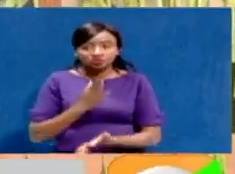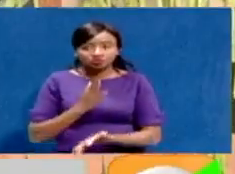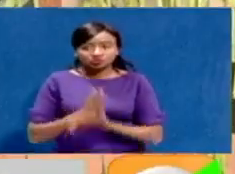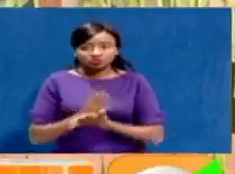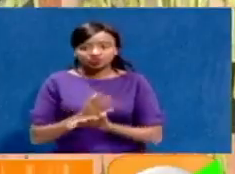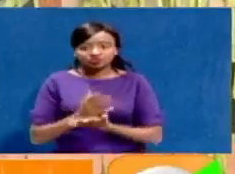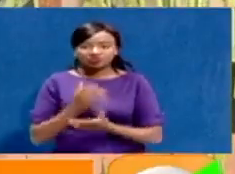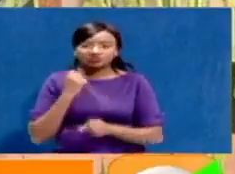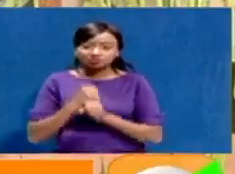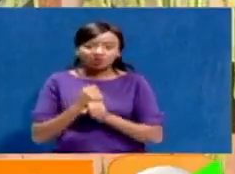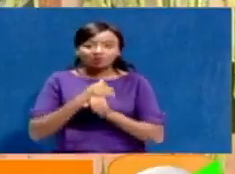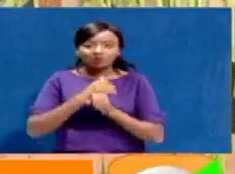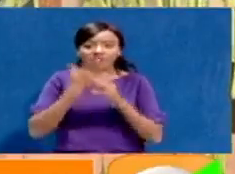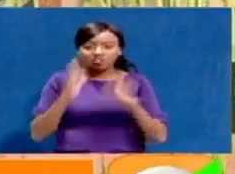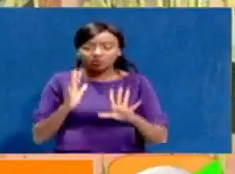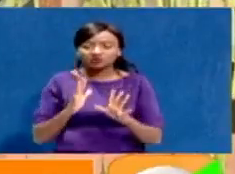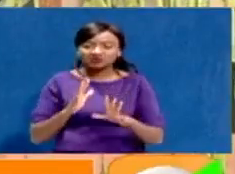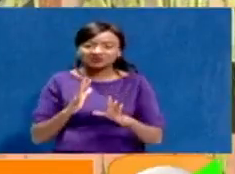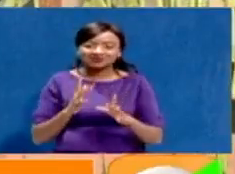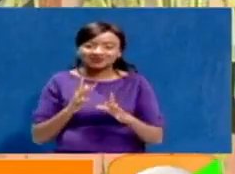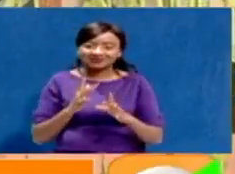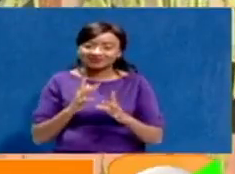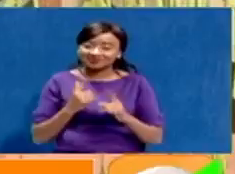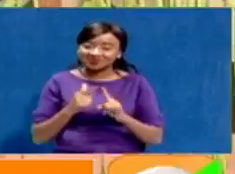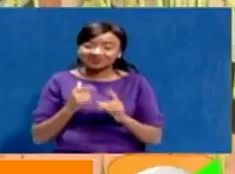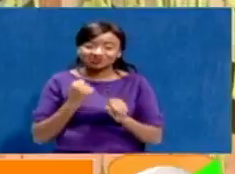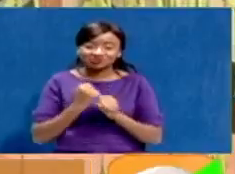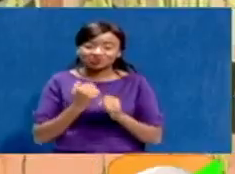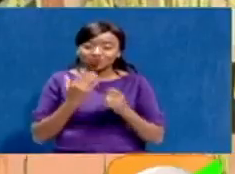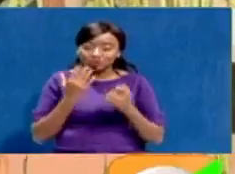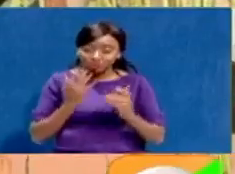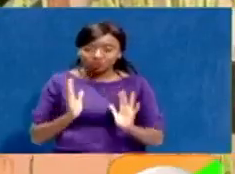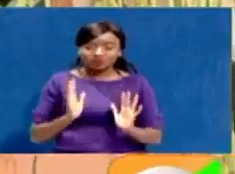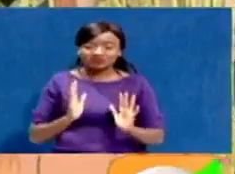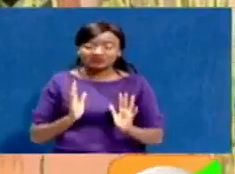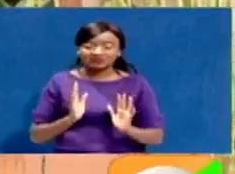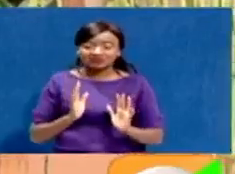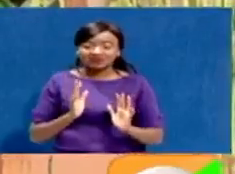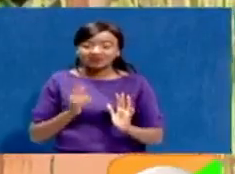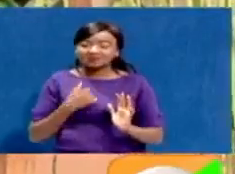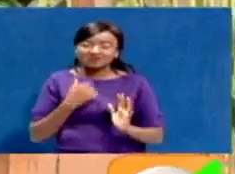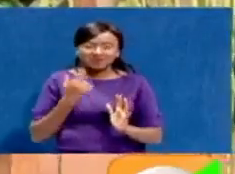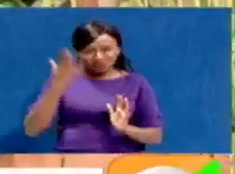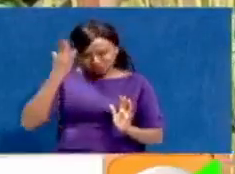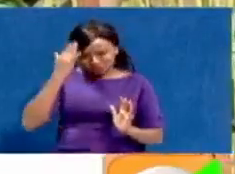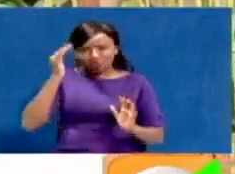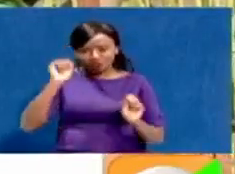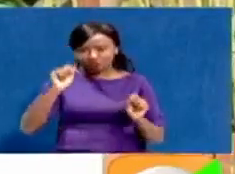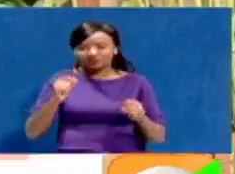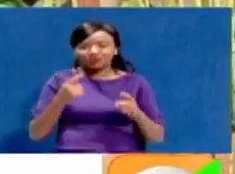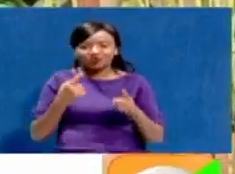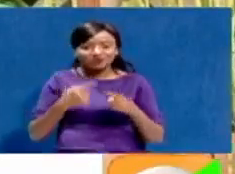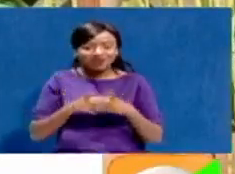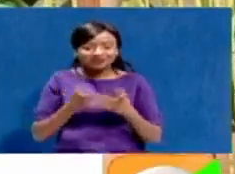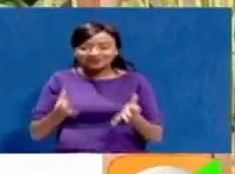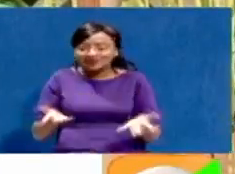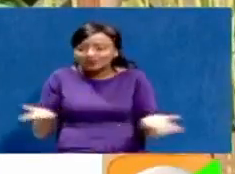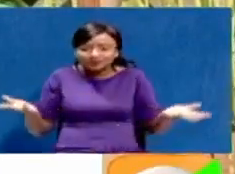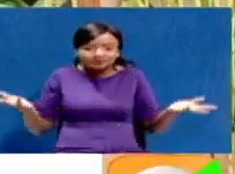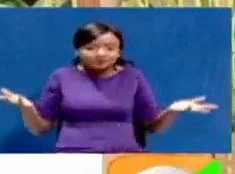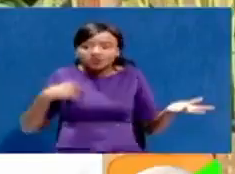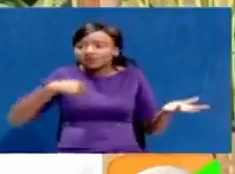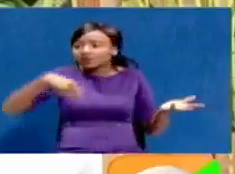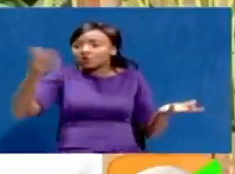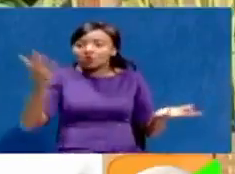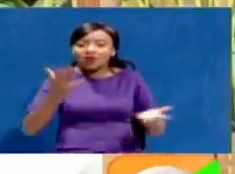kazi kikuishia, kuna wakati unarudi chini, lakini sikuweza expect inaweza fika ita time yenye mpaka unafungiwa mahali, as in wezi travel